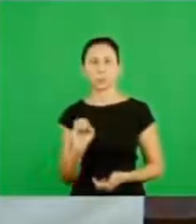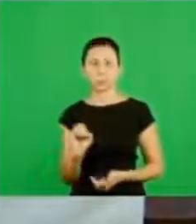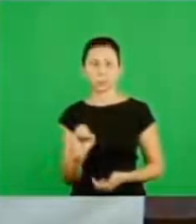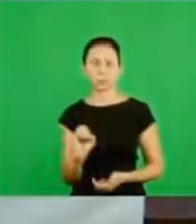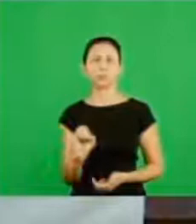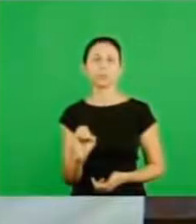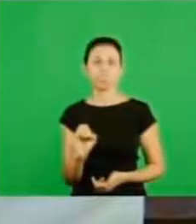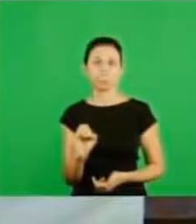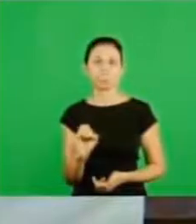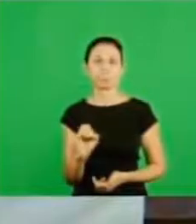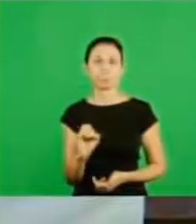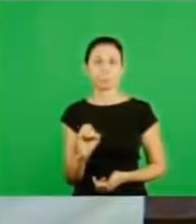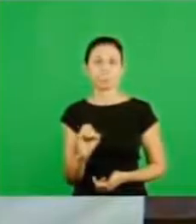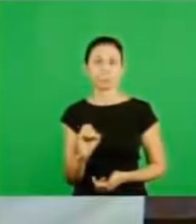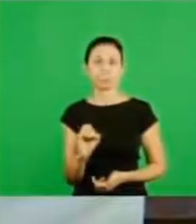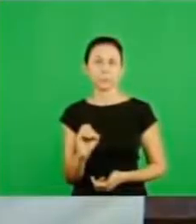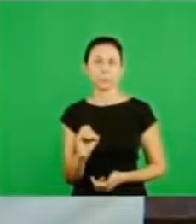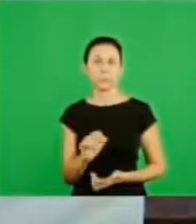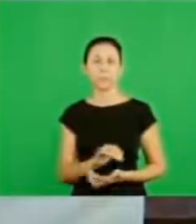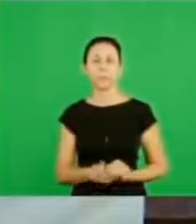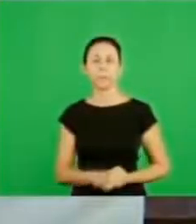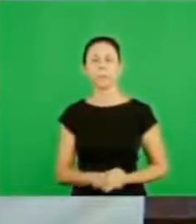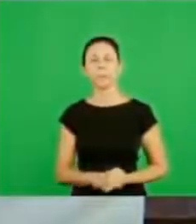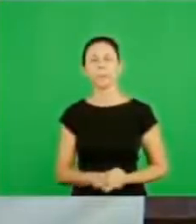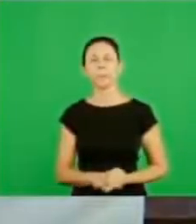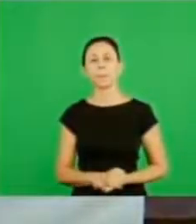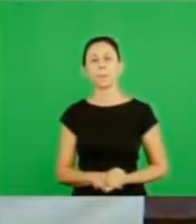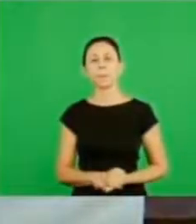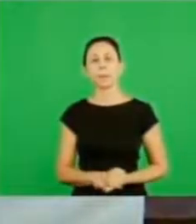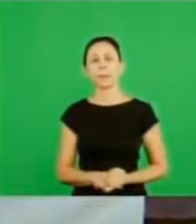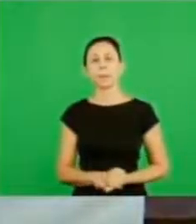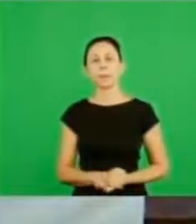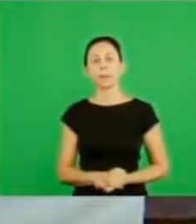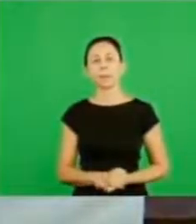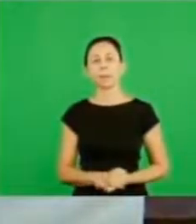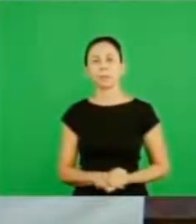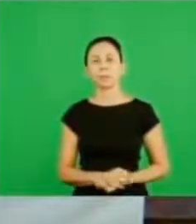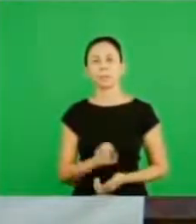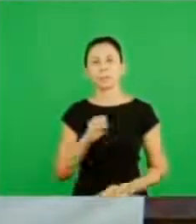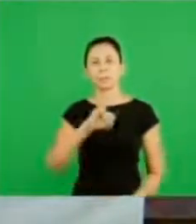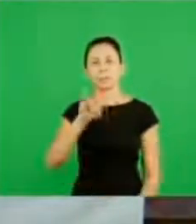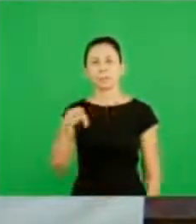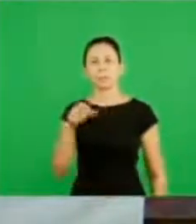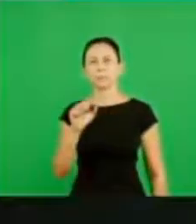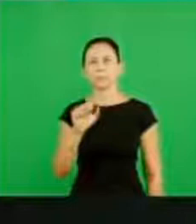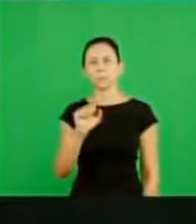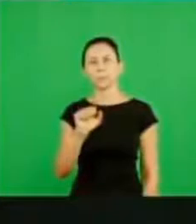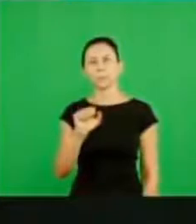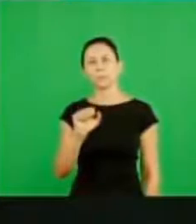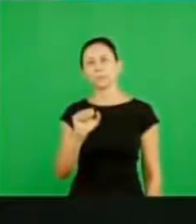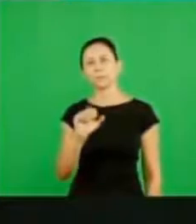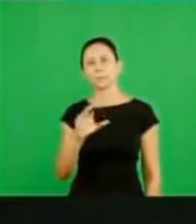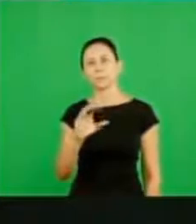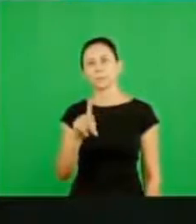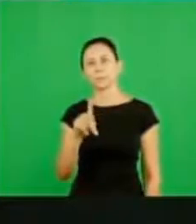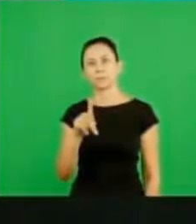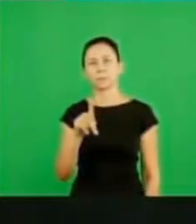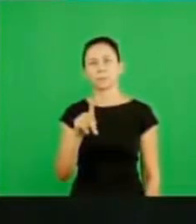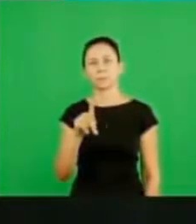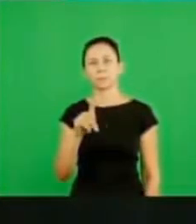day. So this was a major newspaper, respected newspaper, and he says